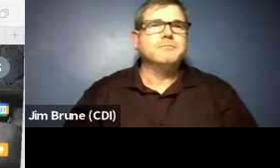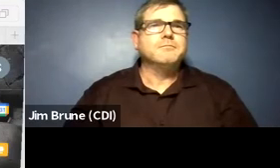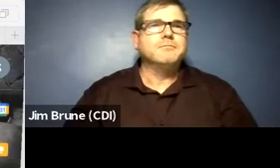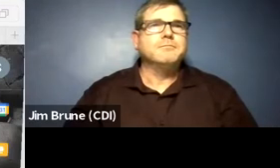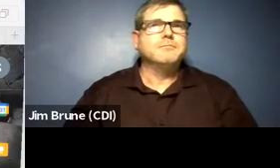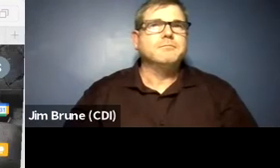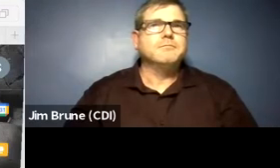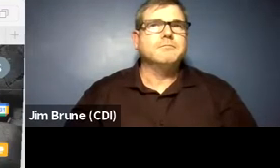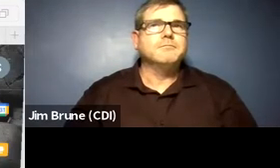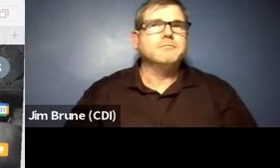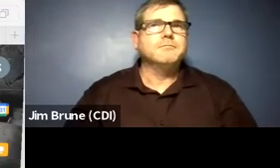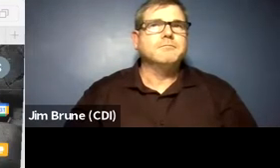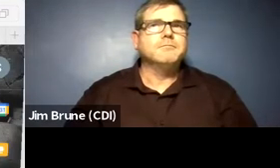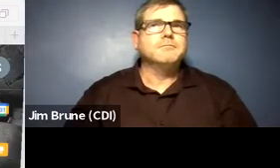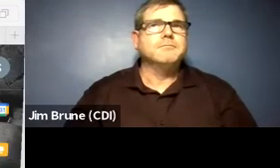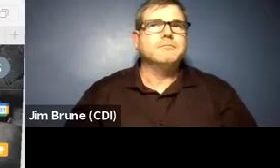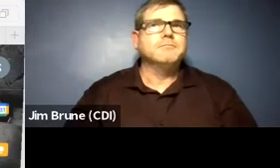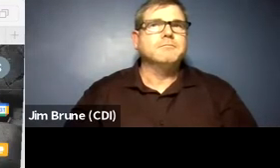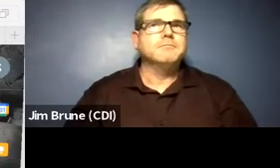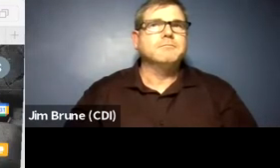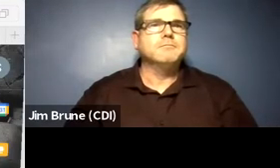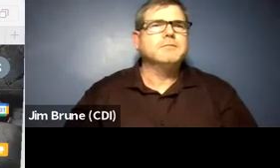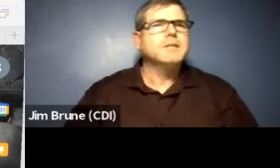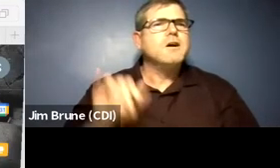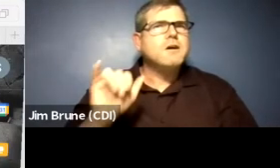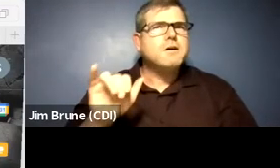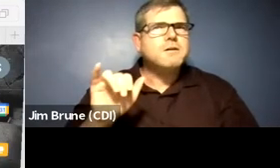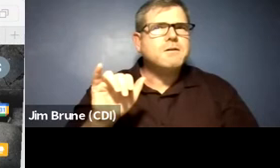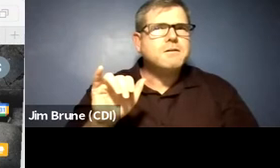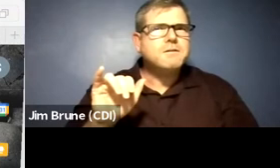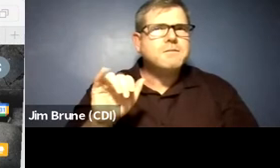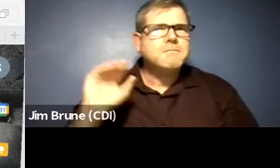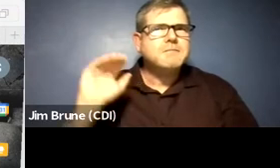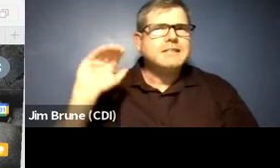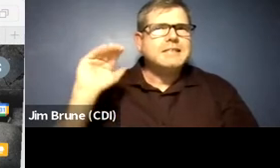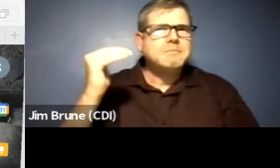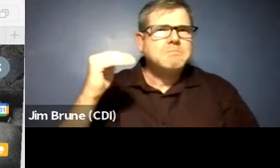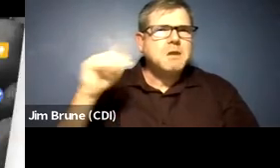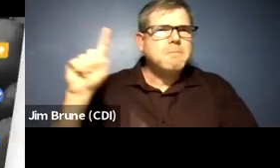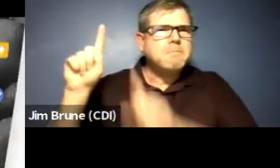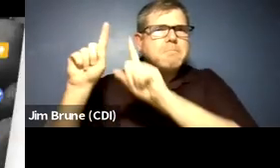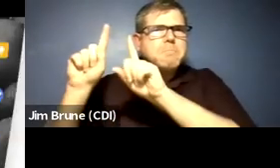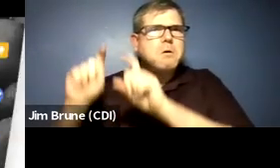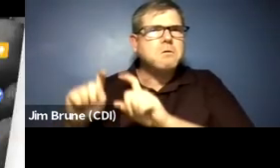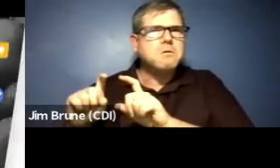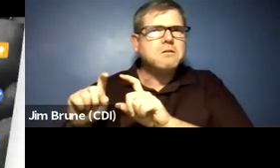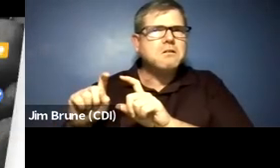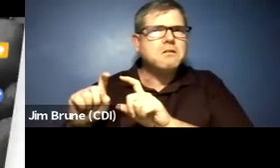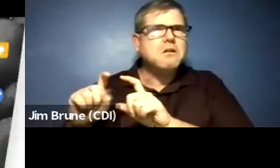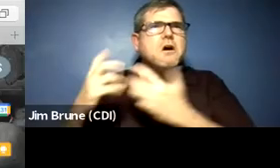Oh. Oh, they answered all 3 of the polls. Oh, okay. We answered all 3 of the polls